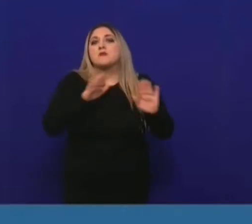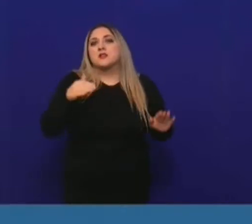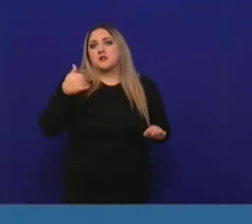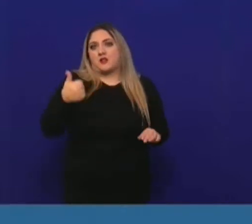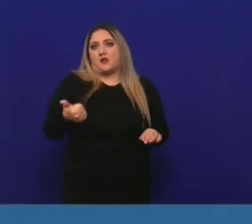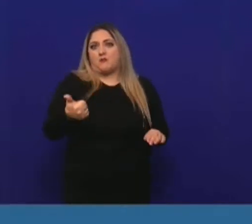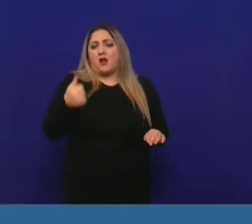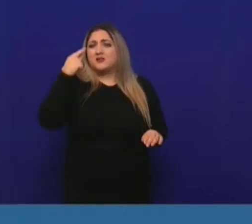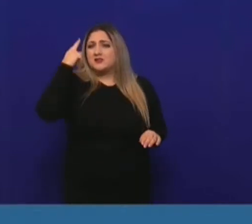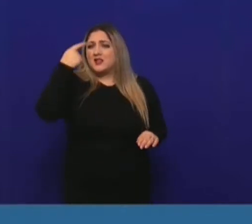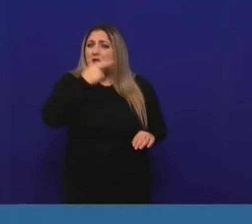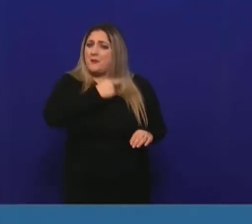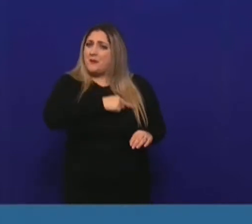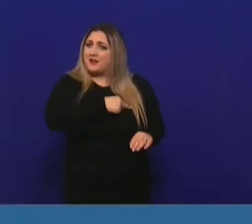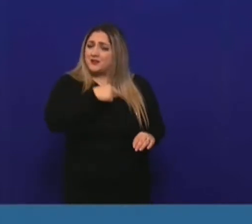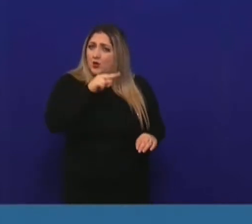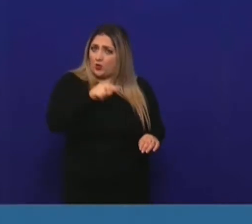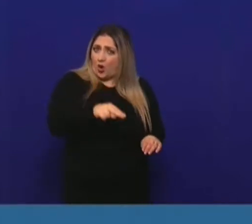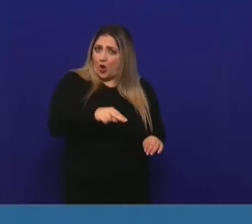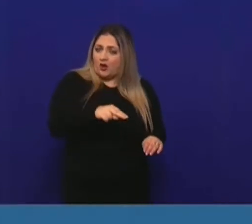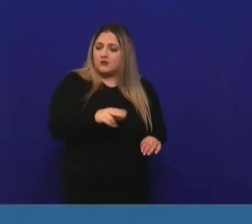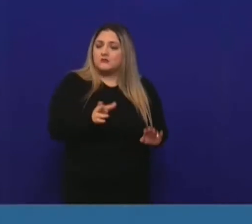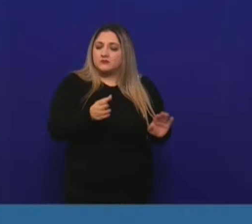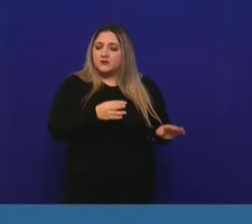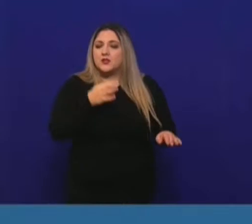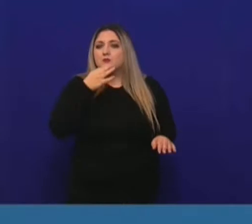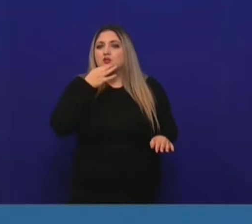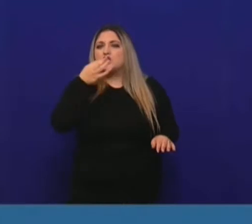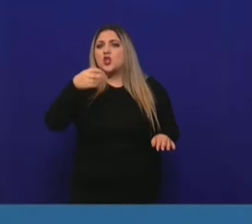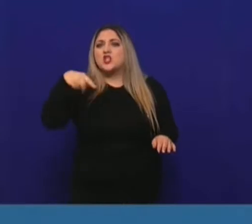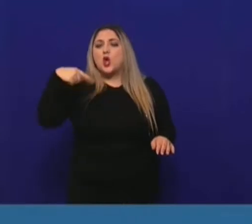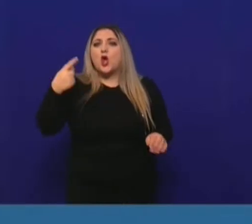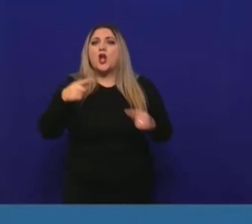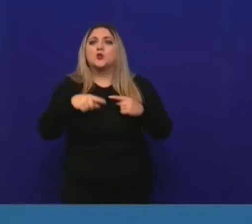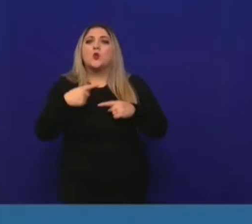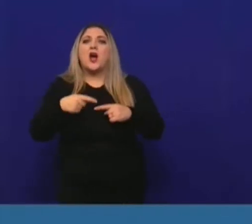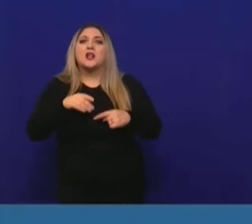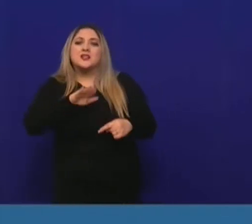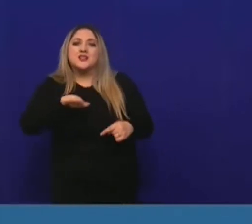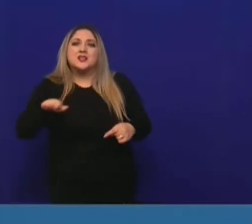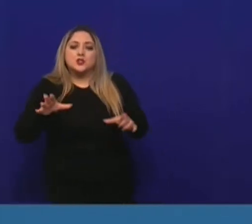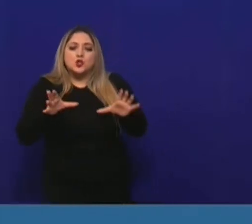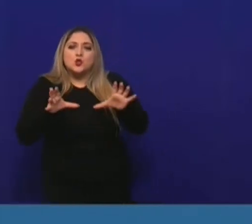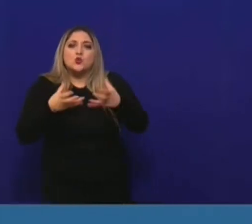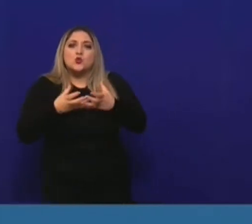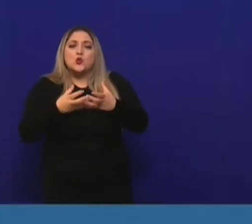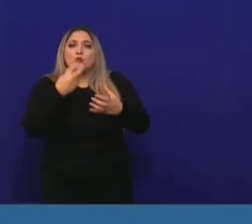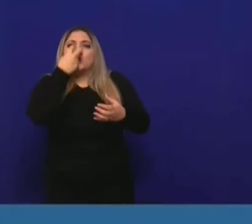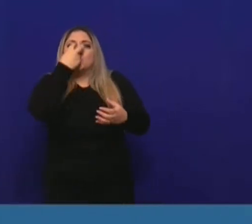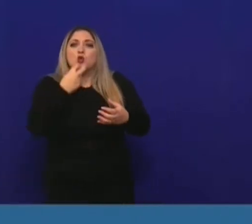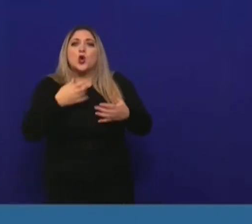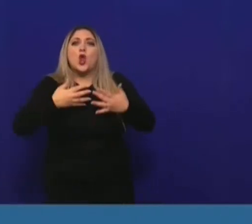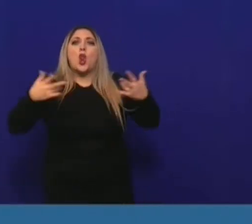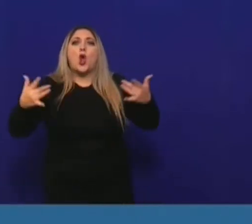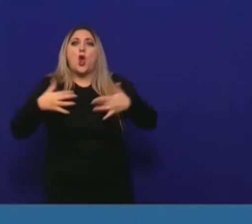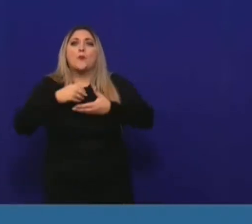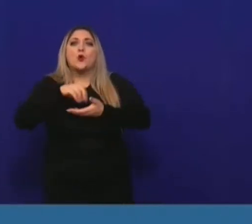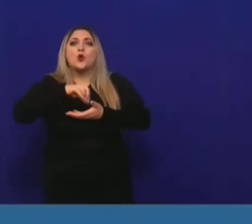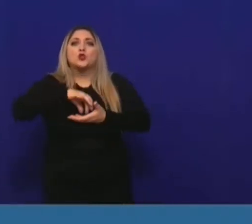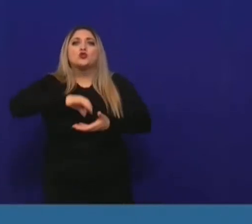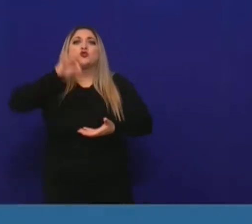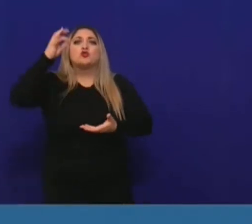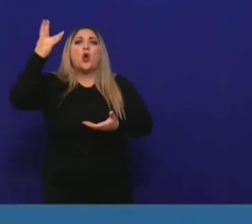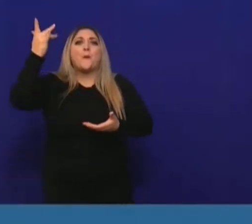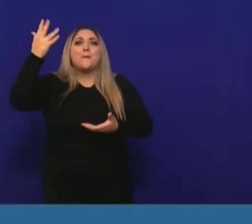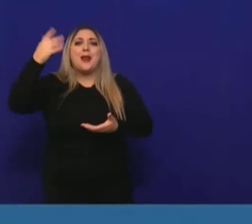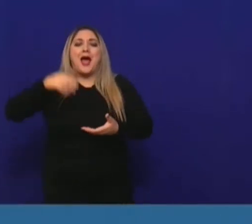was a Tombola event, which had resulted in 8 elderly people contracting COVID-19 and another 70 placed in quarantine. Have